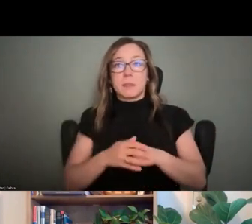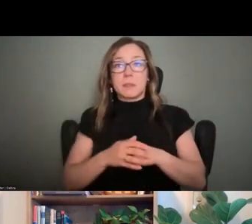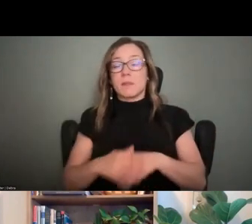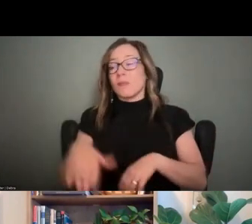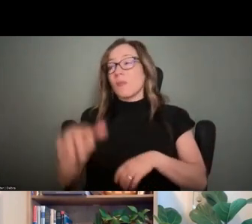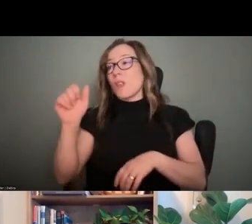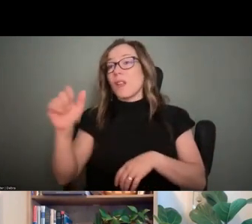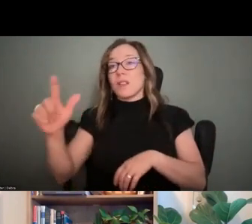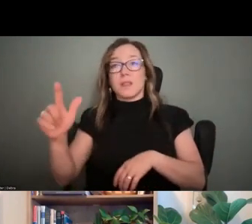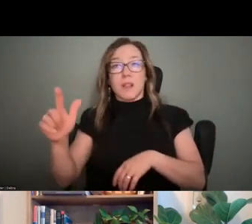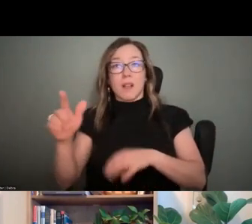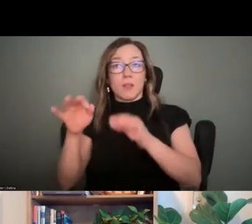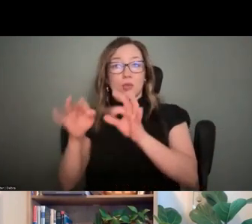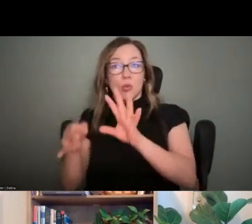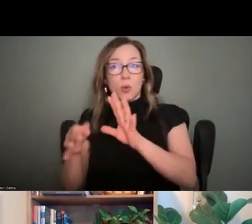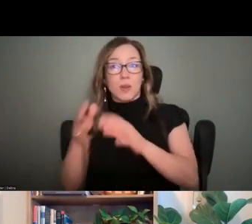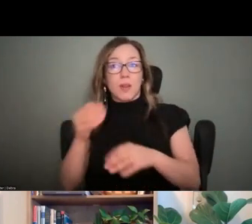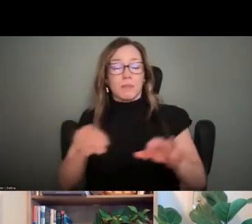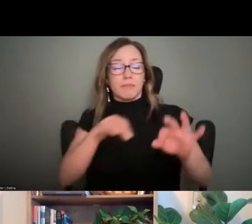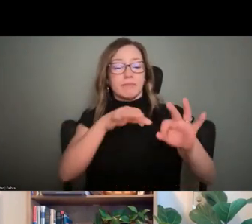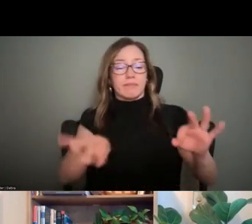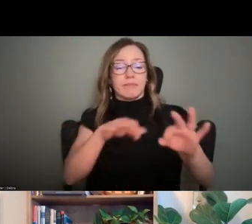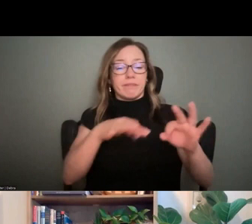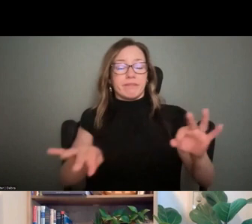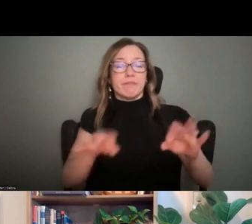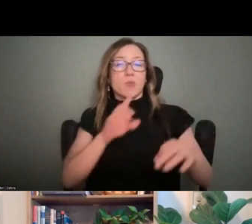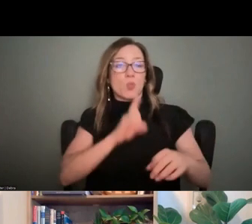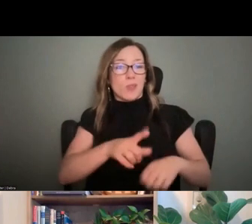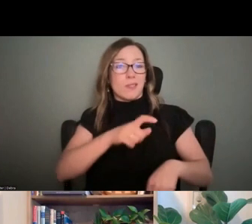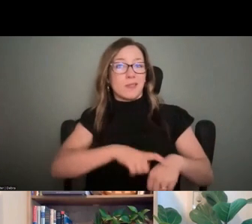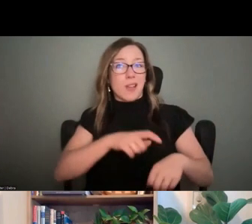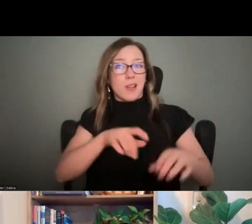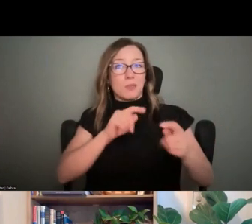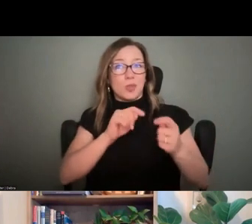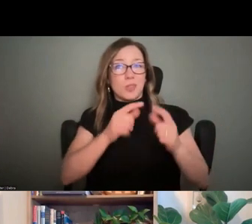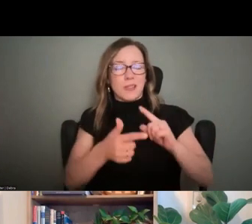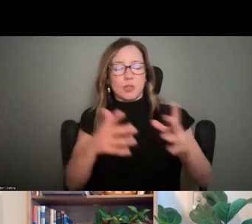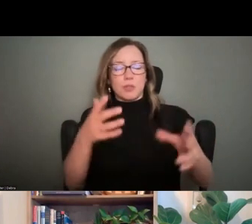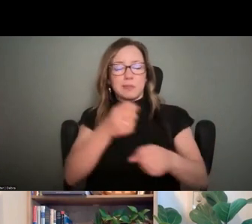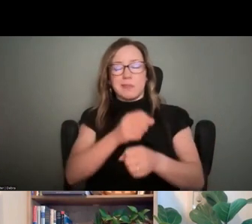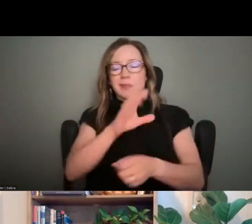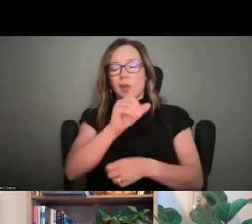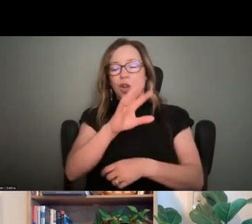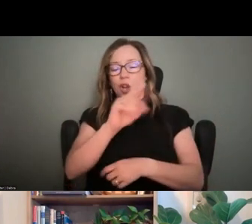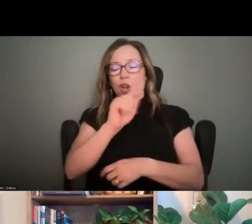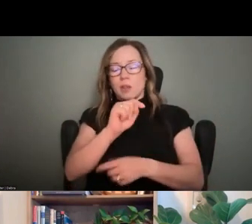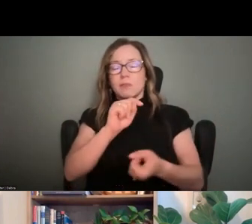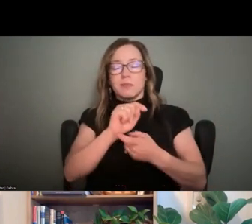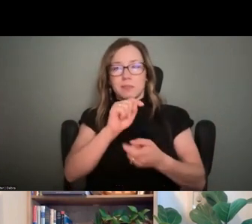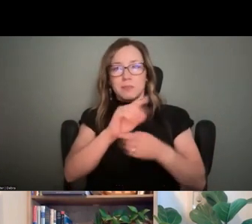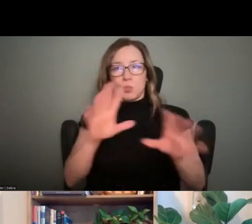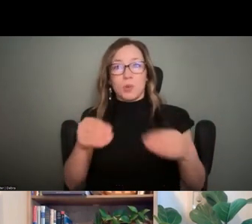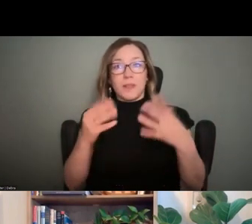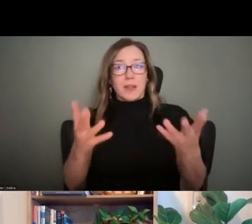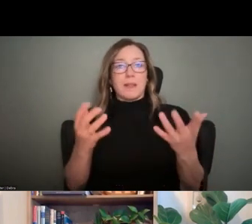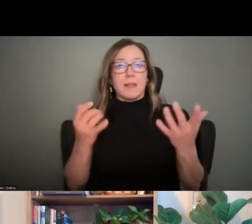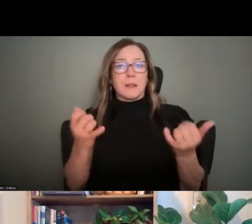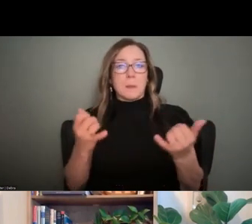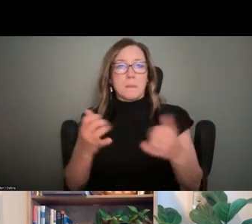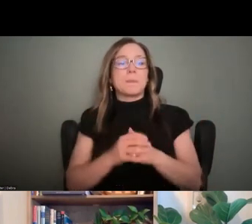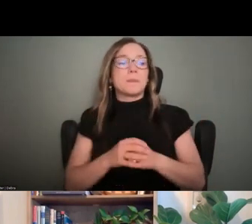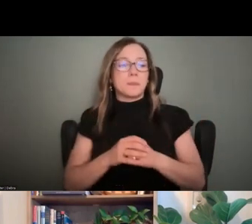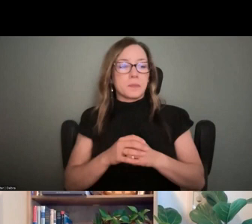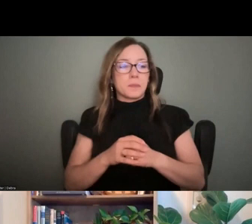Sign Language and Communication Access Real-Time Translation, or CART, captioning services are being provided on the virtual